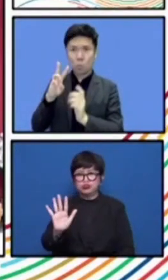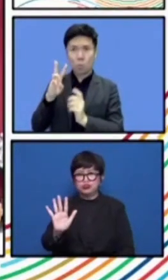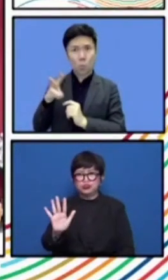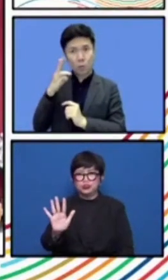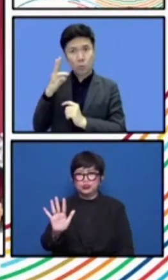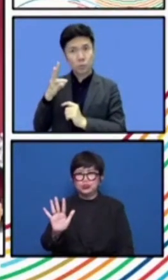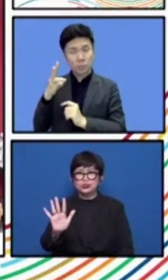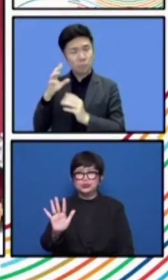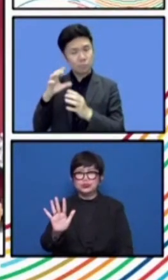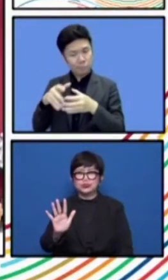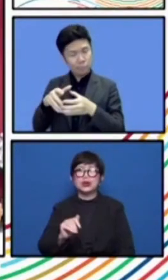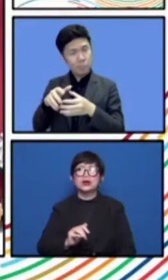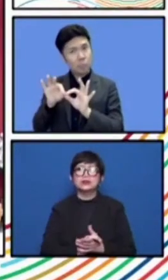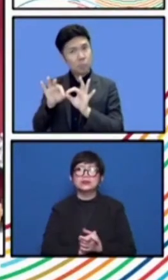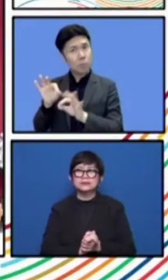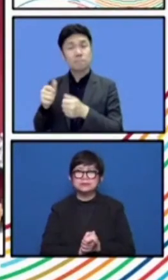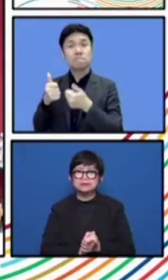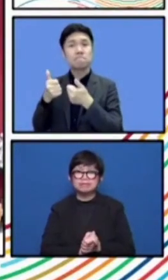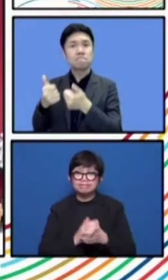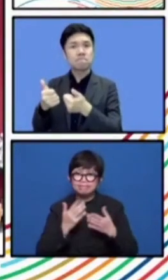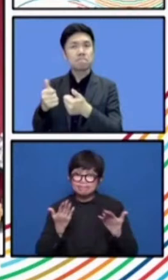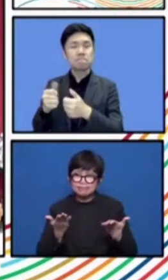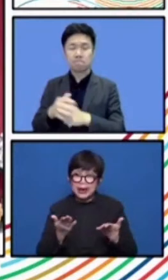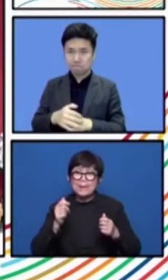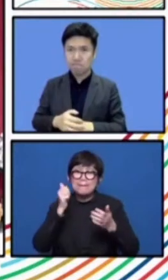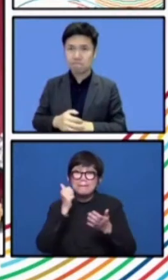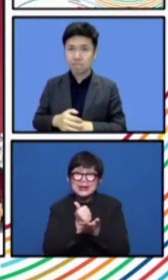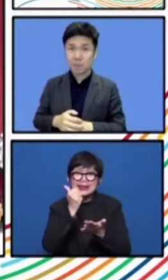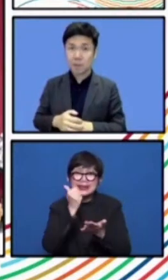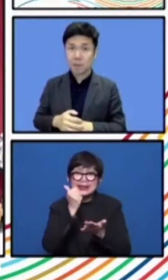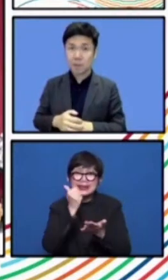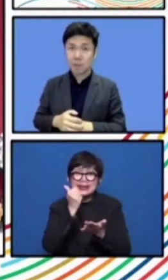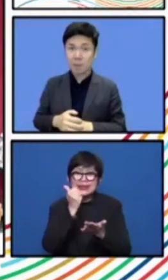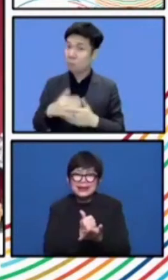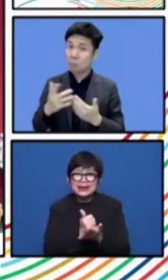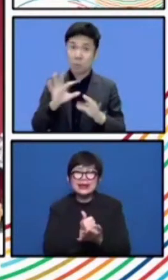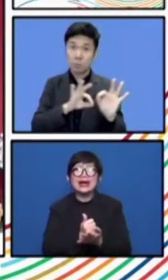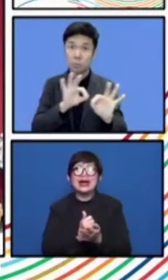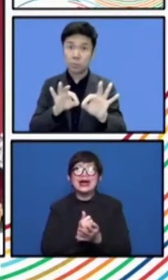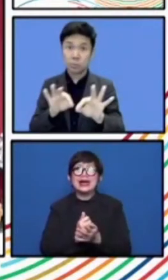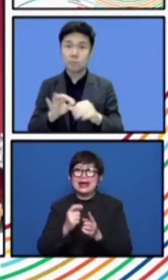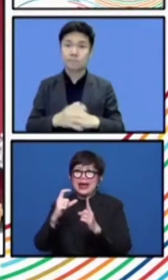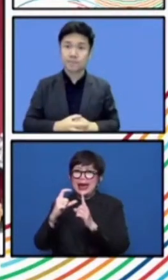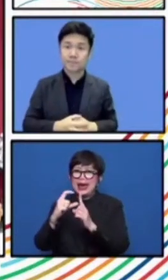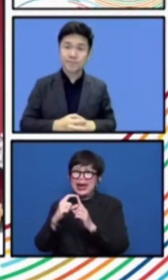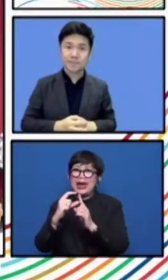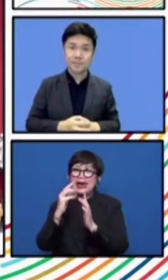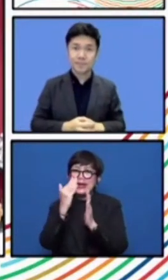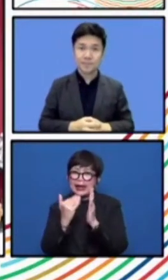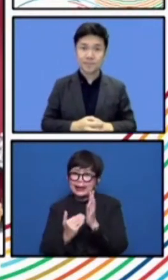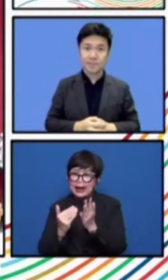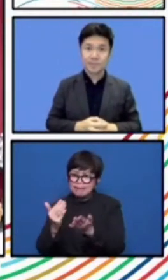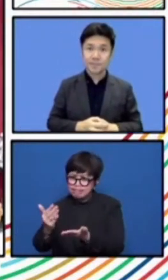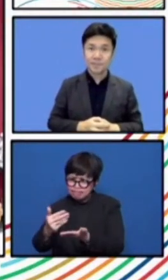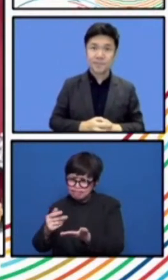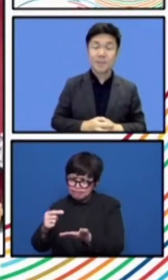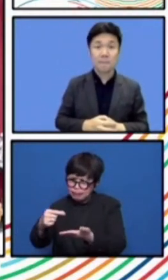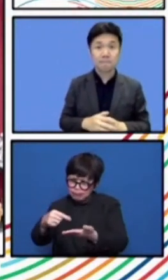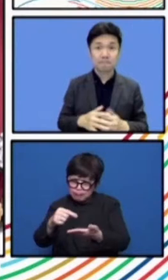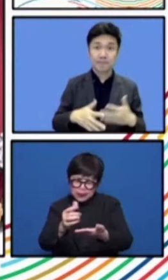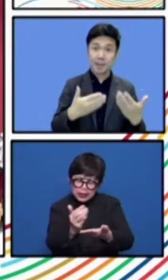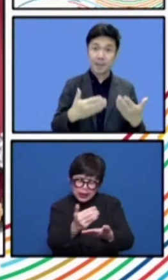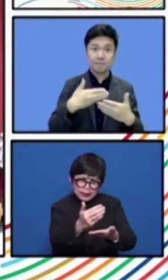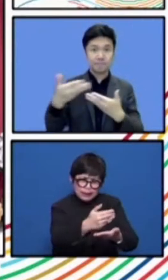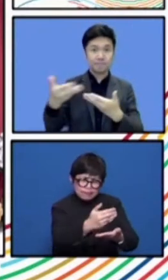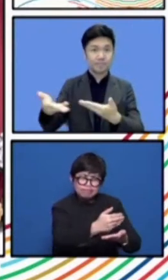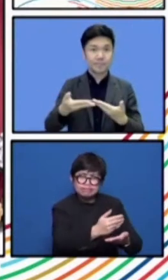data that would inform policy that caters to persons with disabilities now let me invite our next speaker Mr